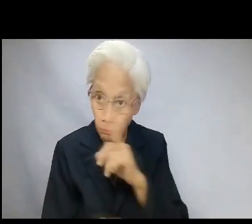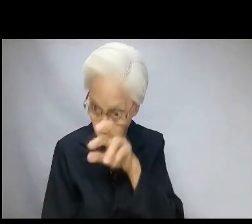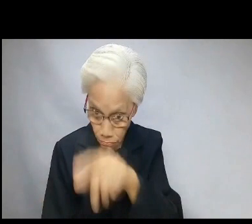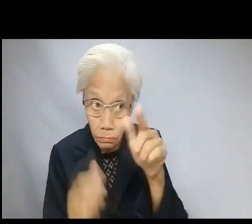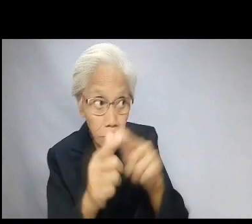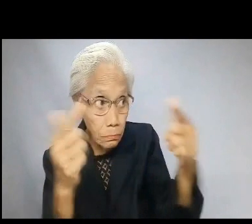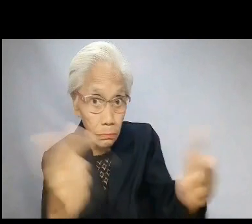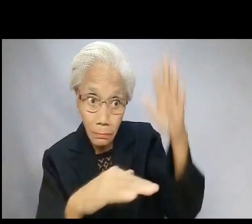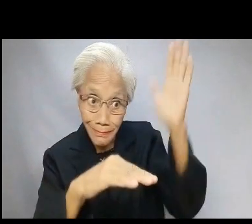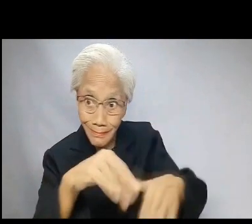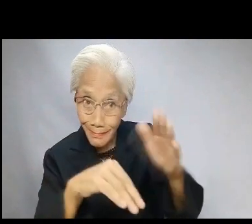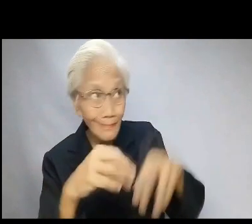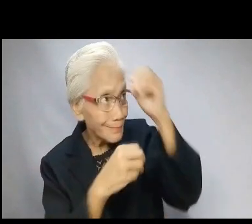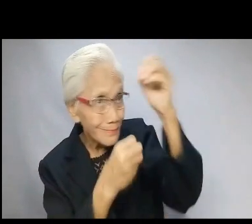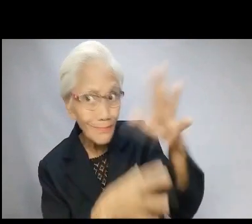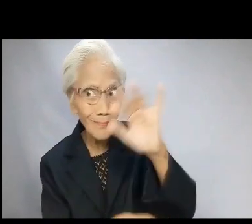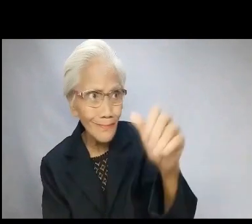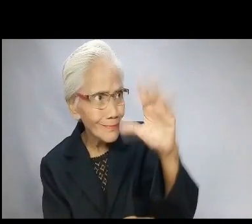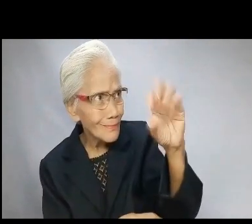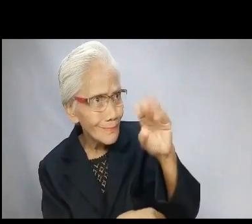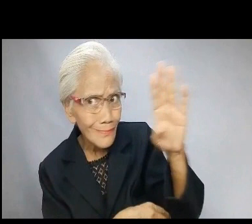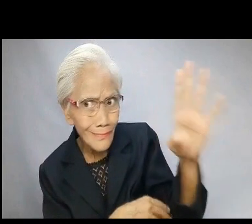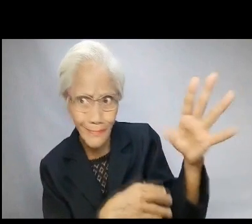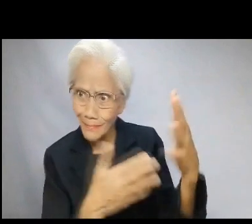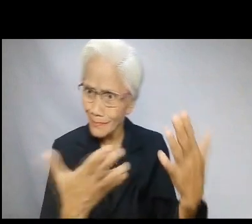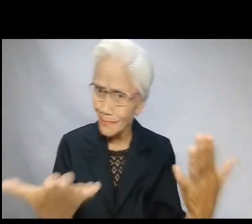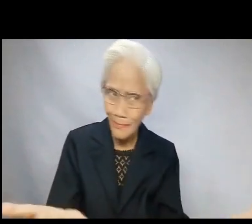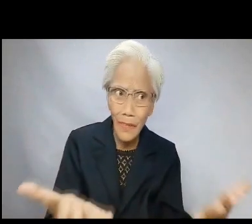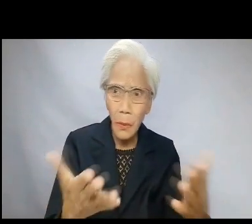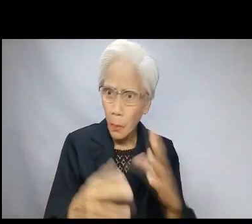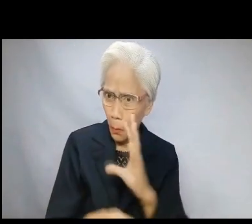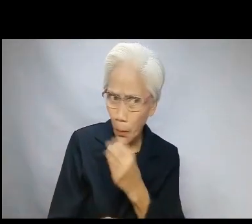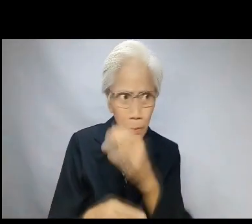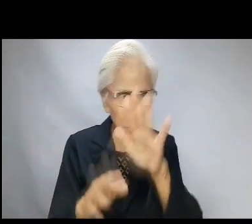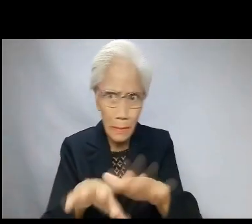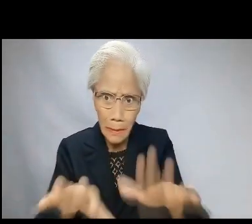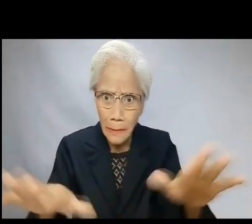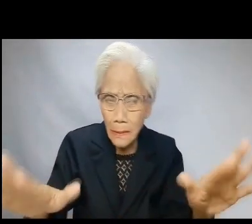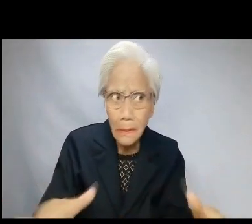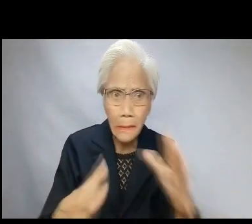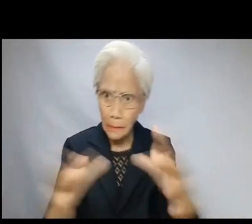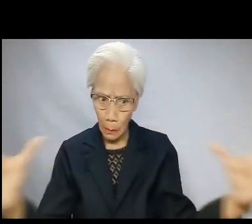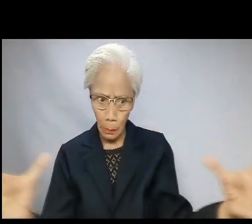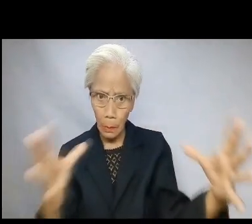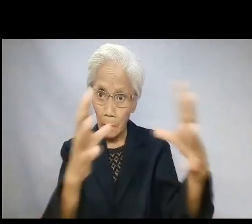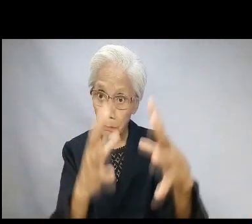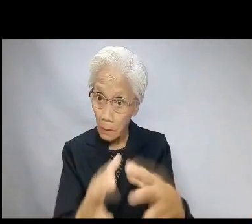Jacob, who gave us this cistern and drank from it himself with his children and his